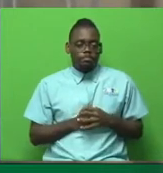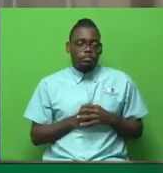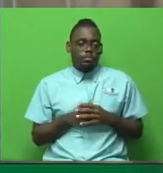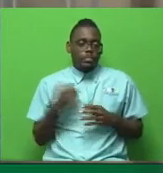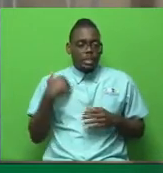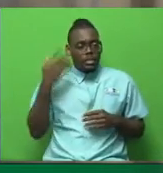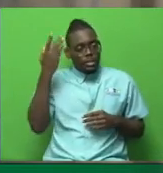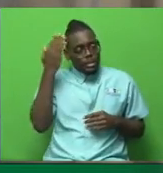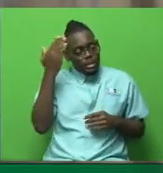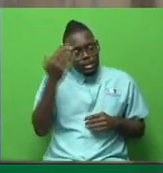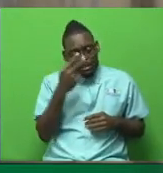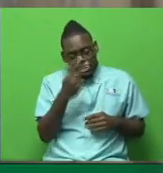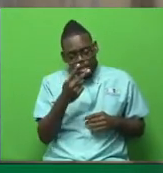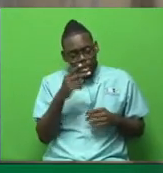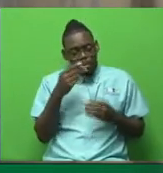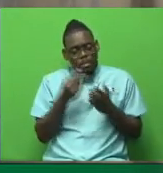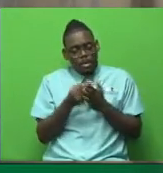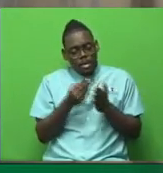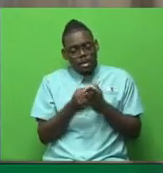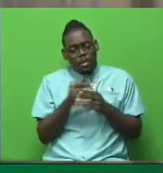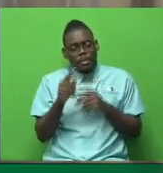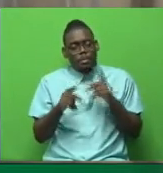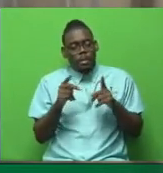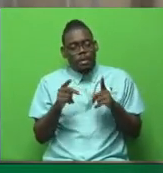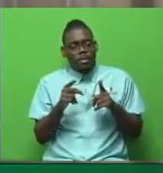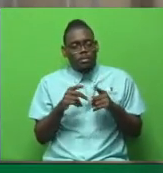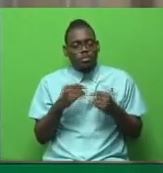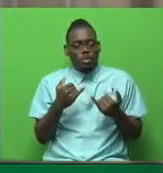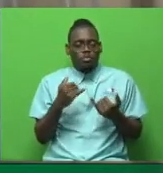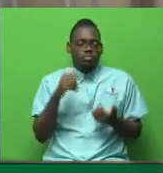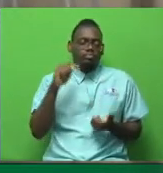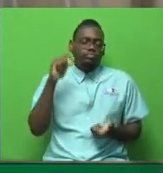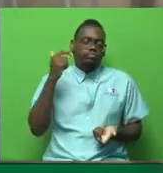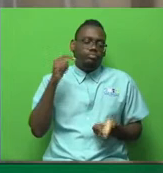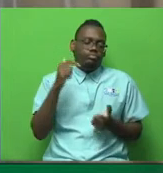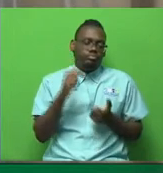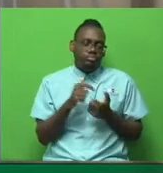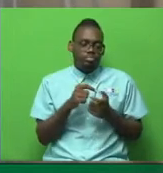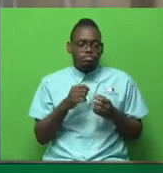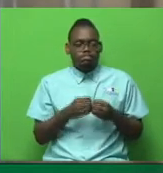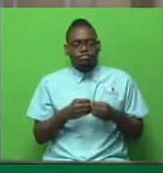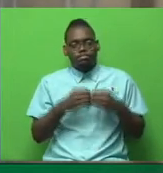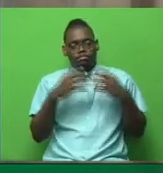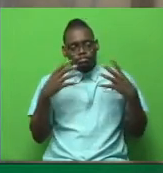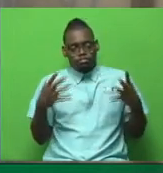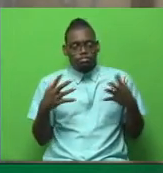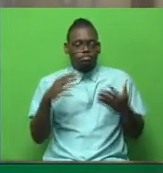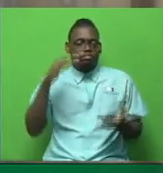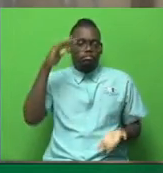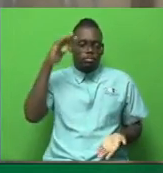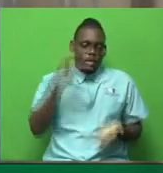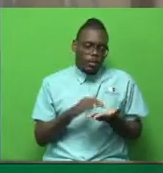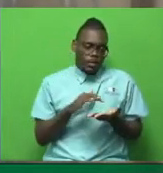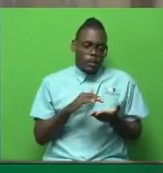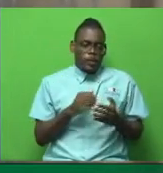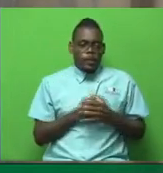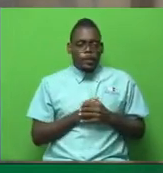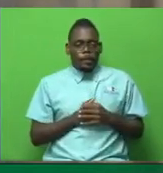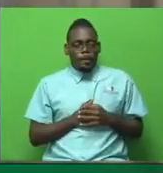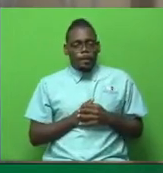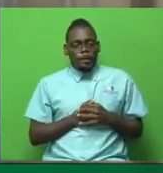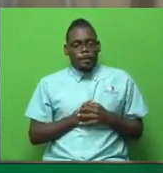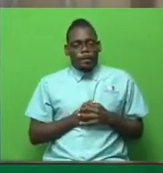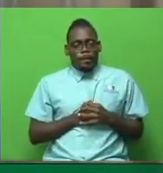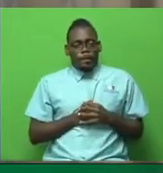Madam speaker that what a current government should do should be to assist the the citizens